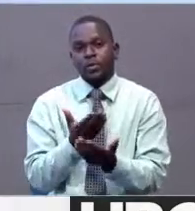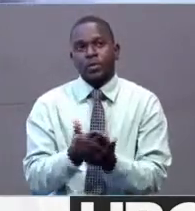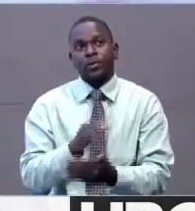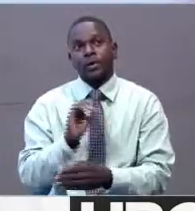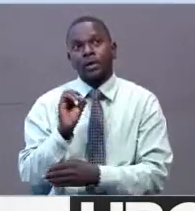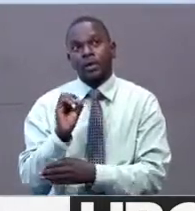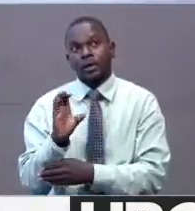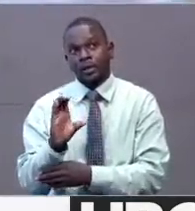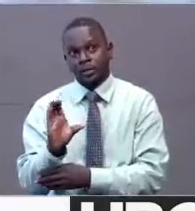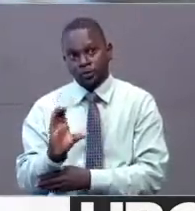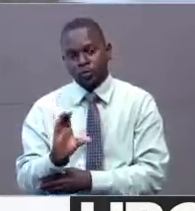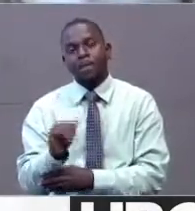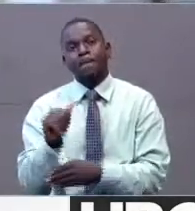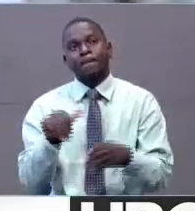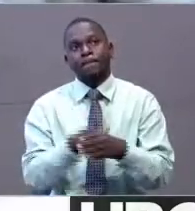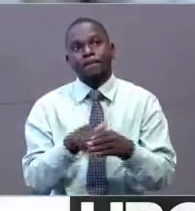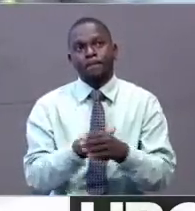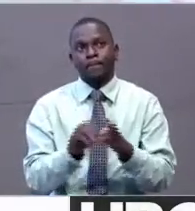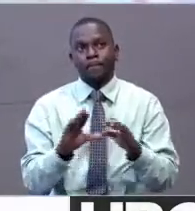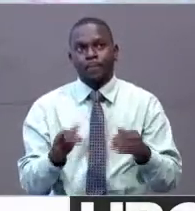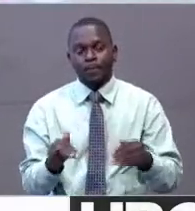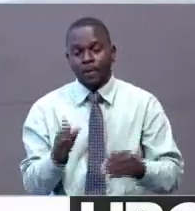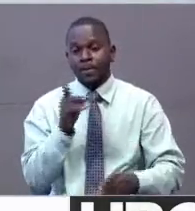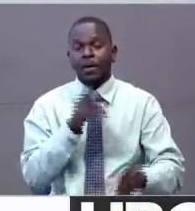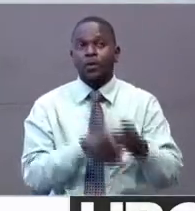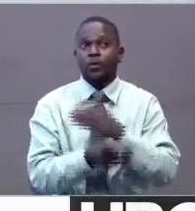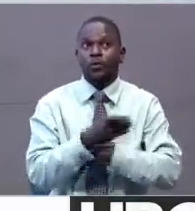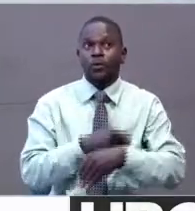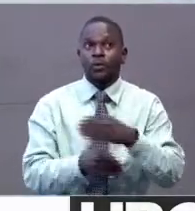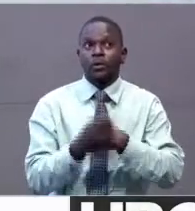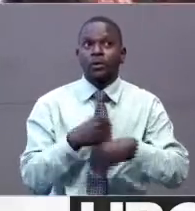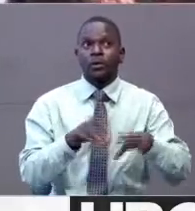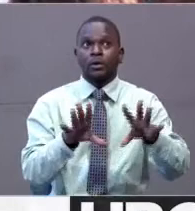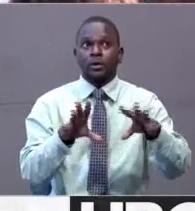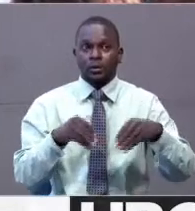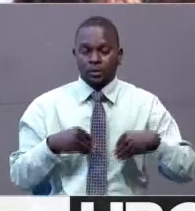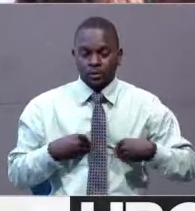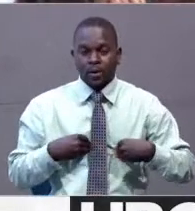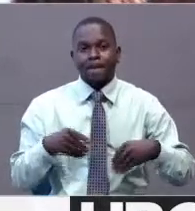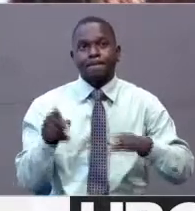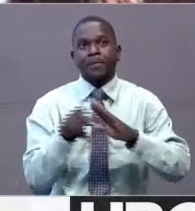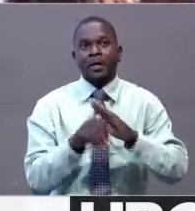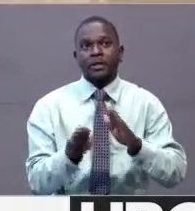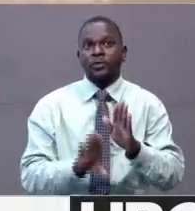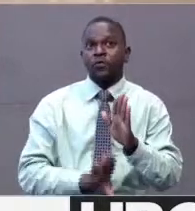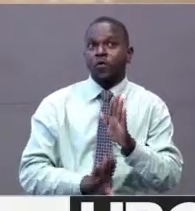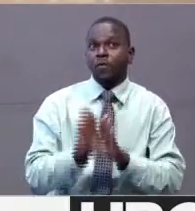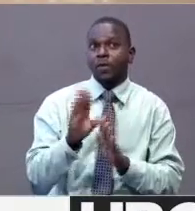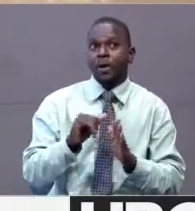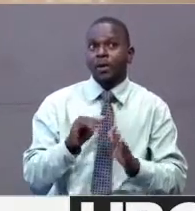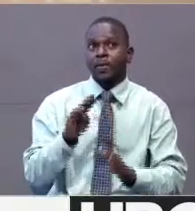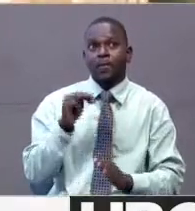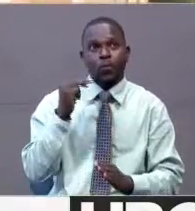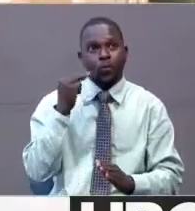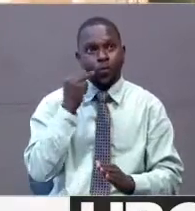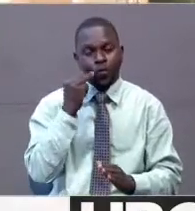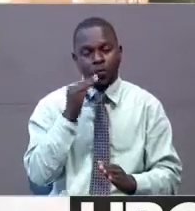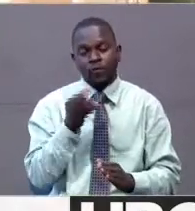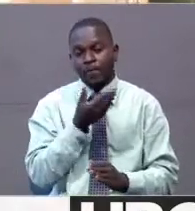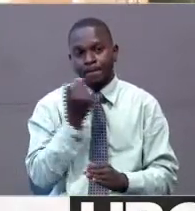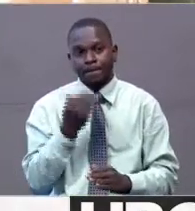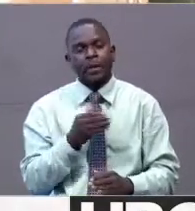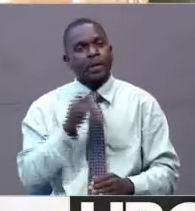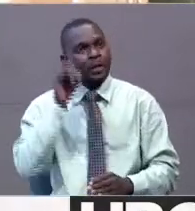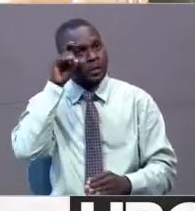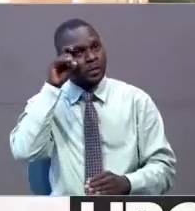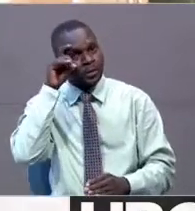members to ensure persons living with disabilities embrace the parish development model for better livelihoods. But I think